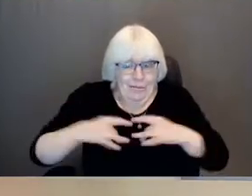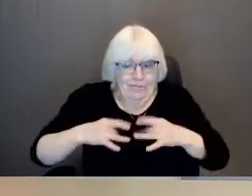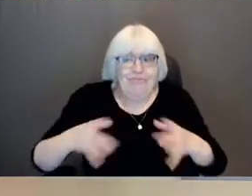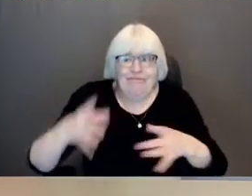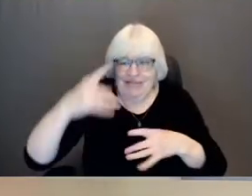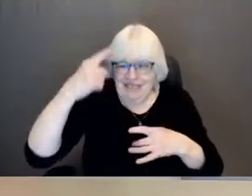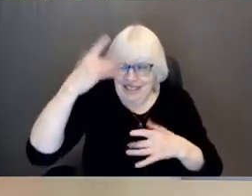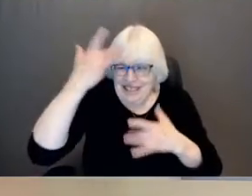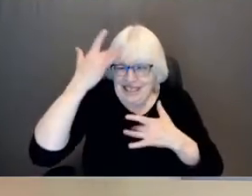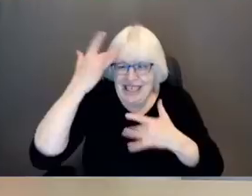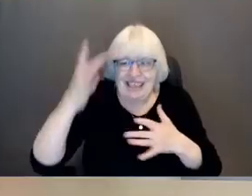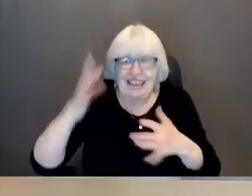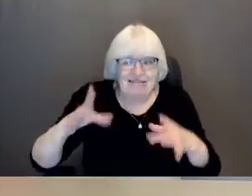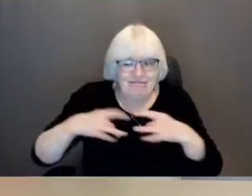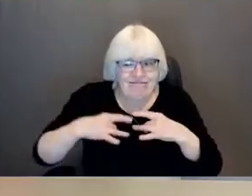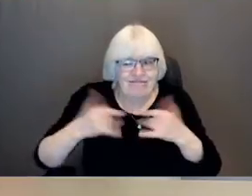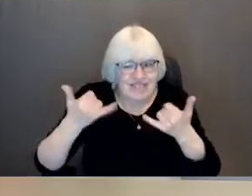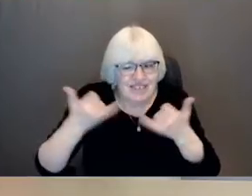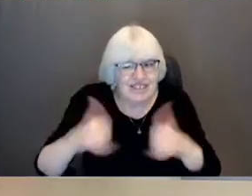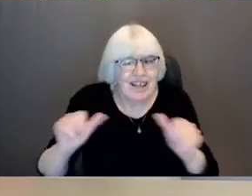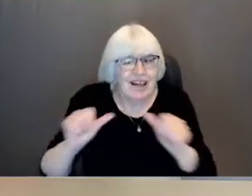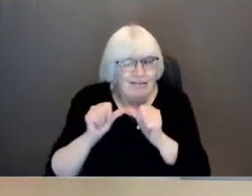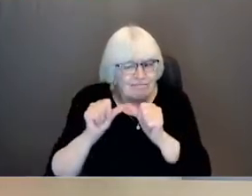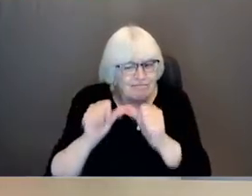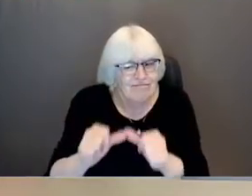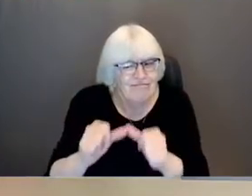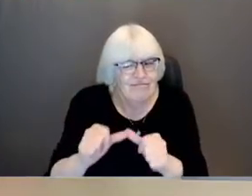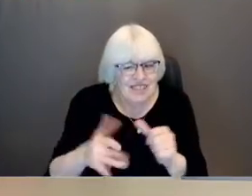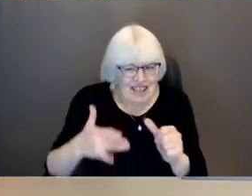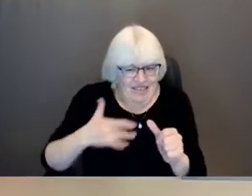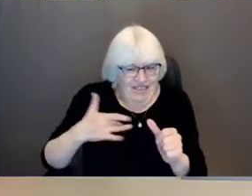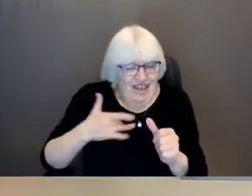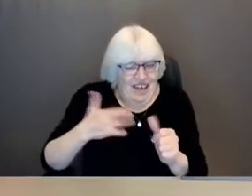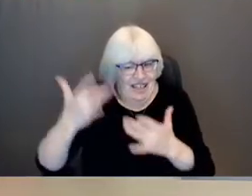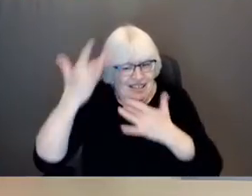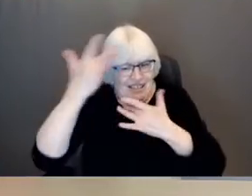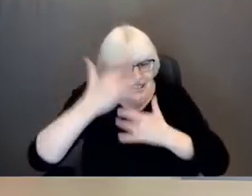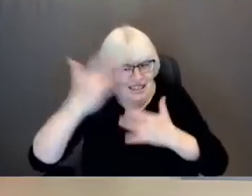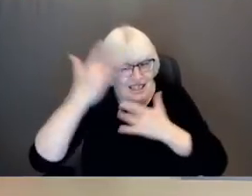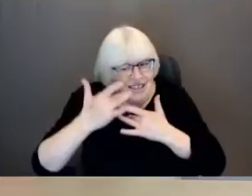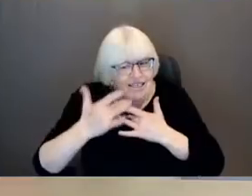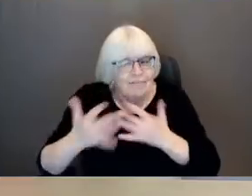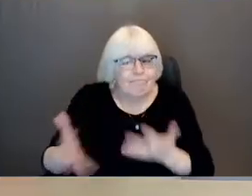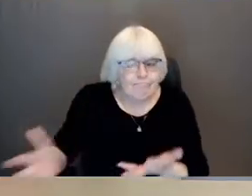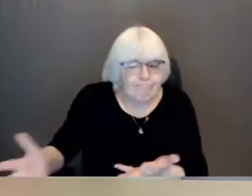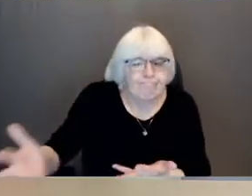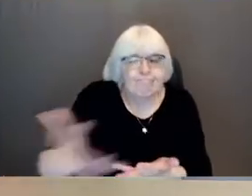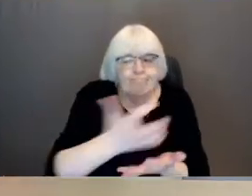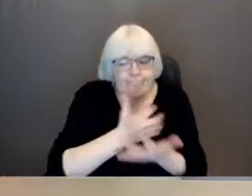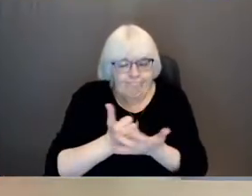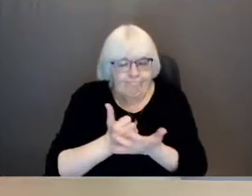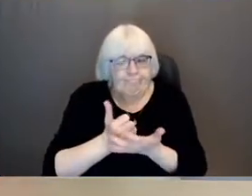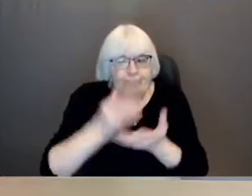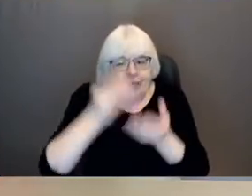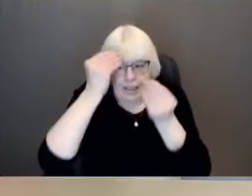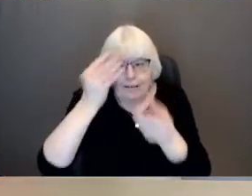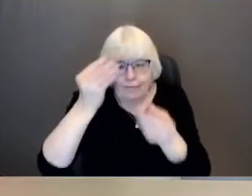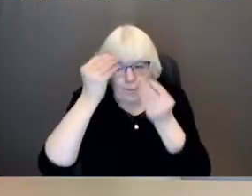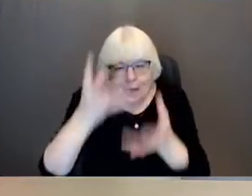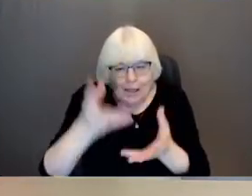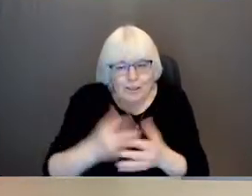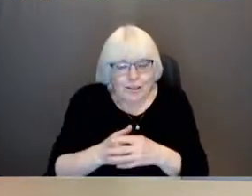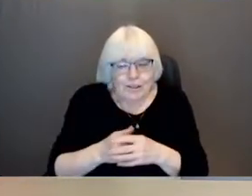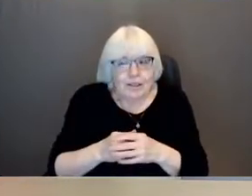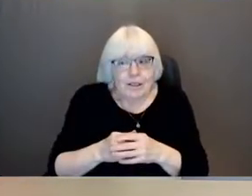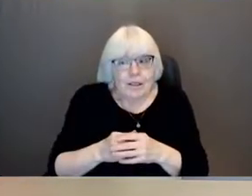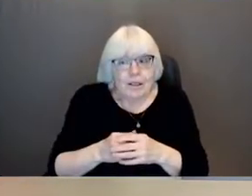And what we're seeing now, of course, we've talked about it before, most people having mild to moderate symptoms. And it'll